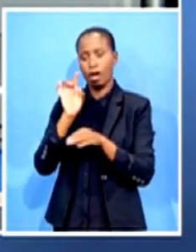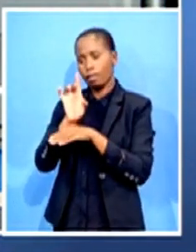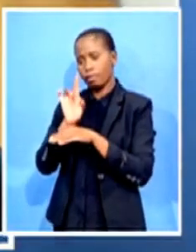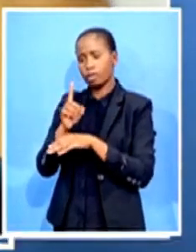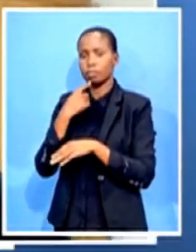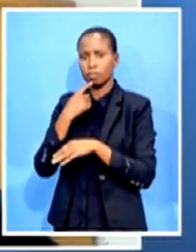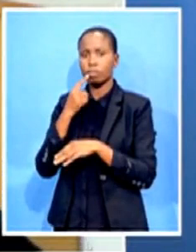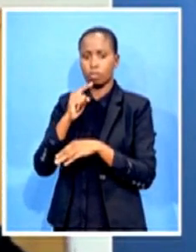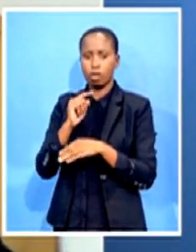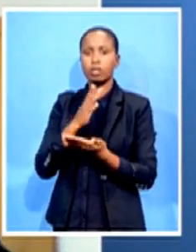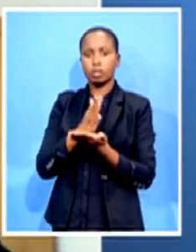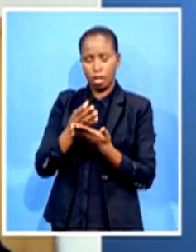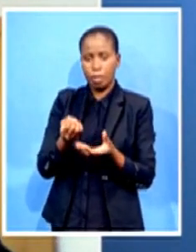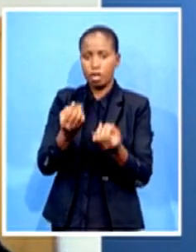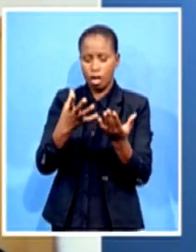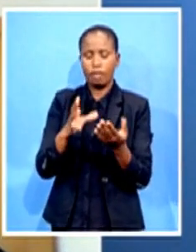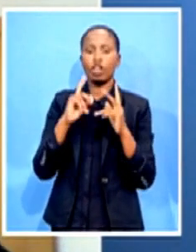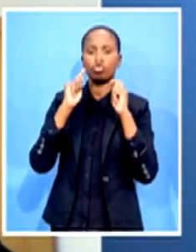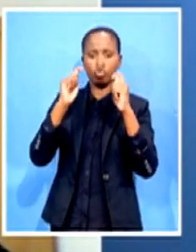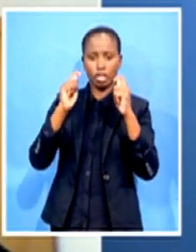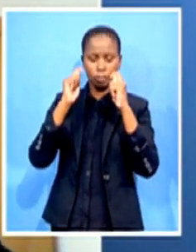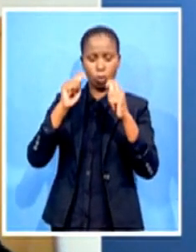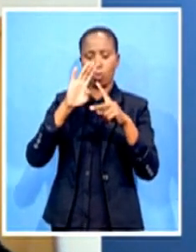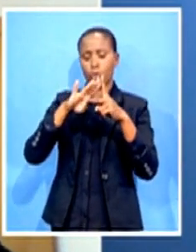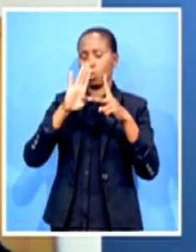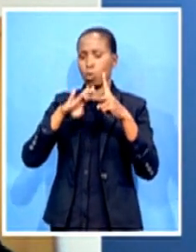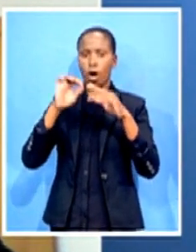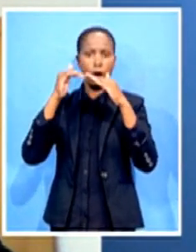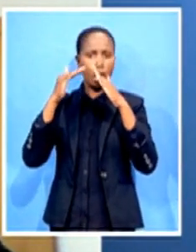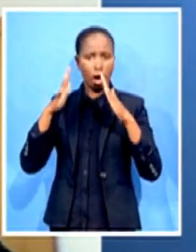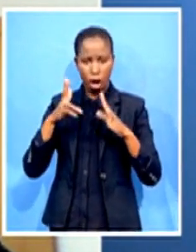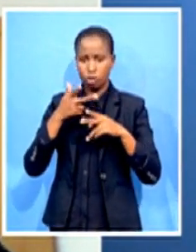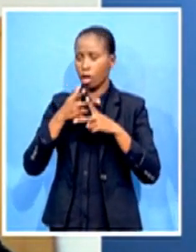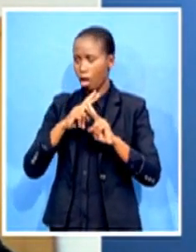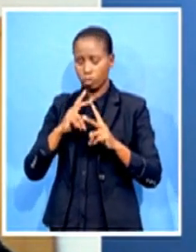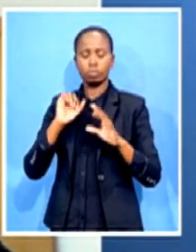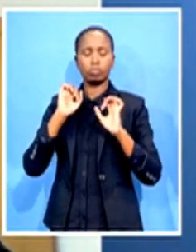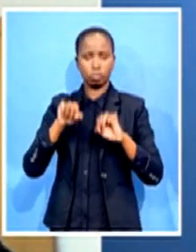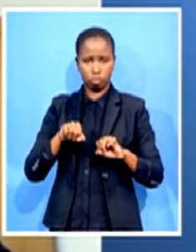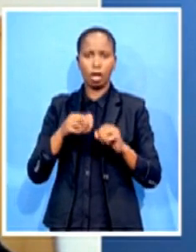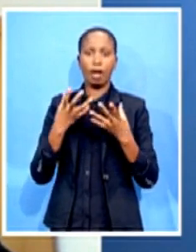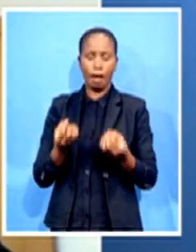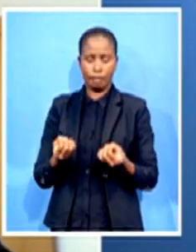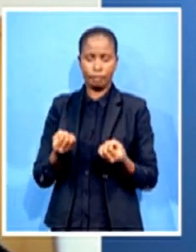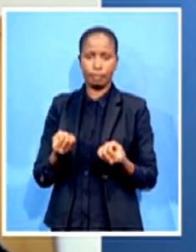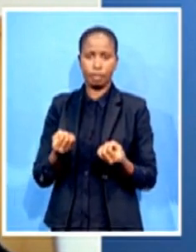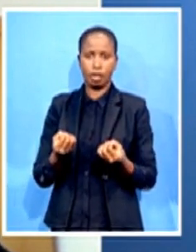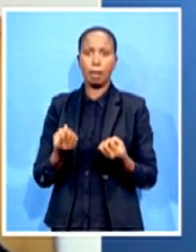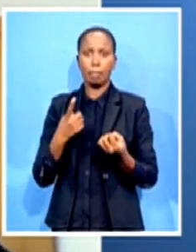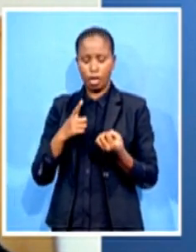housing allowance, they do medical assistance allowance on top of the national minimum wage that they are offering to their farm workers.